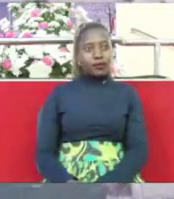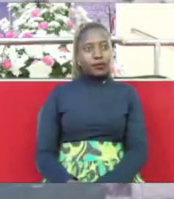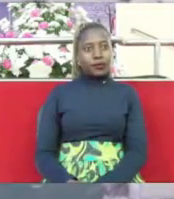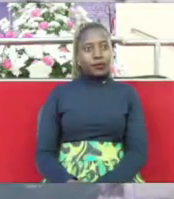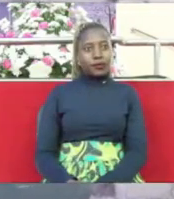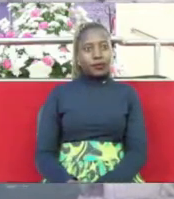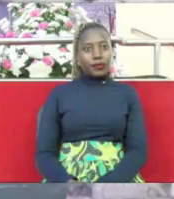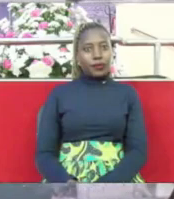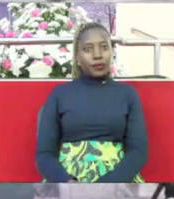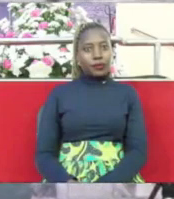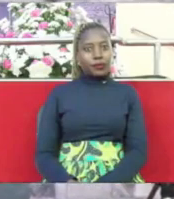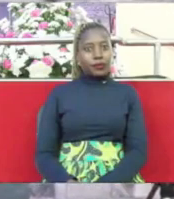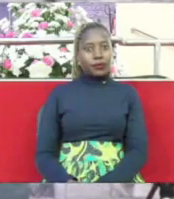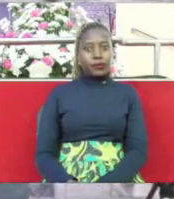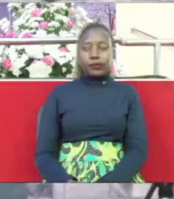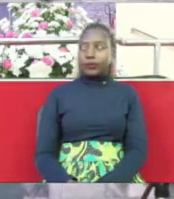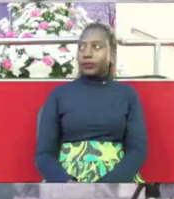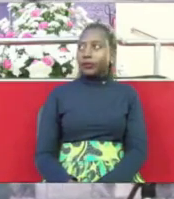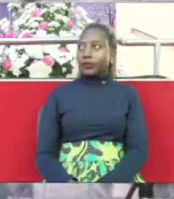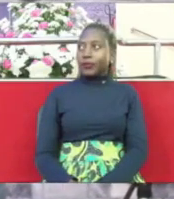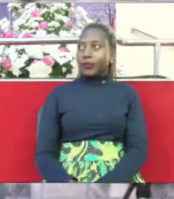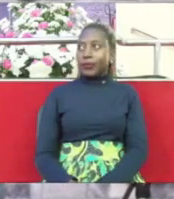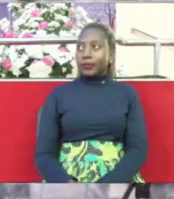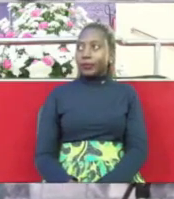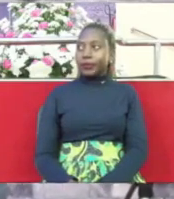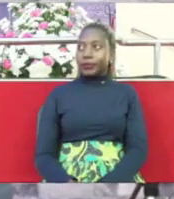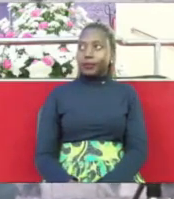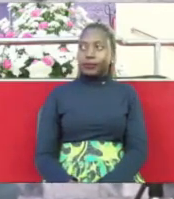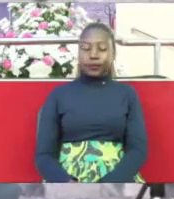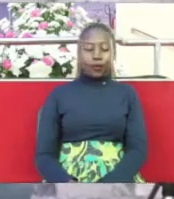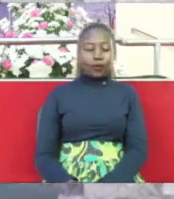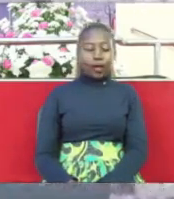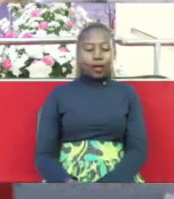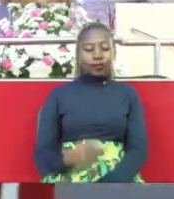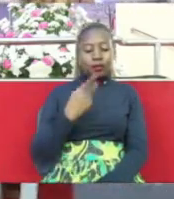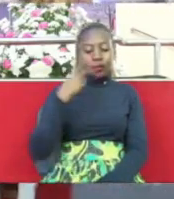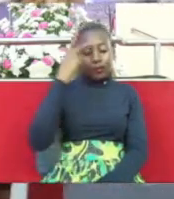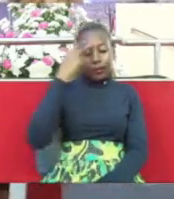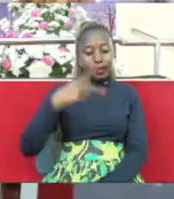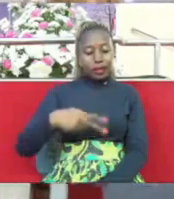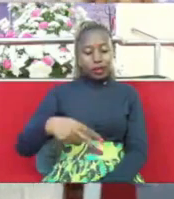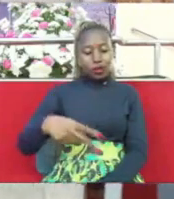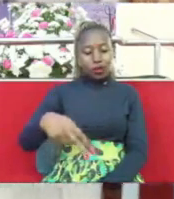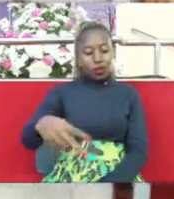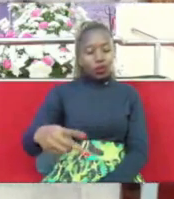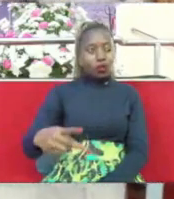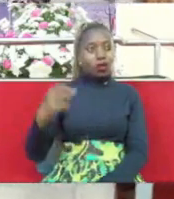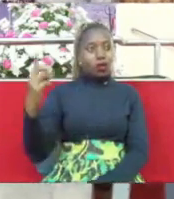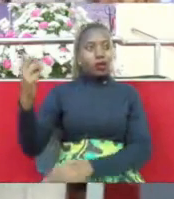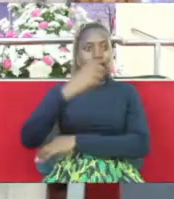wakirudi mwakao bila kuangalia kama bado wagari nao mtoto Yesu Kristo. They walked what the Bible says a day journey